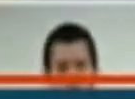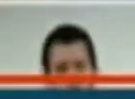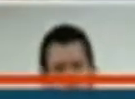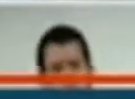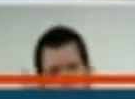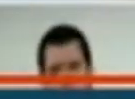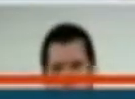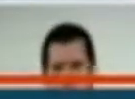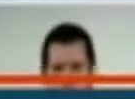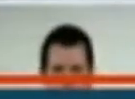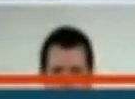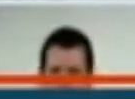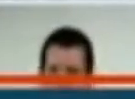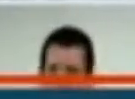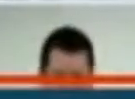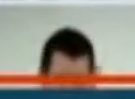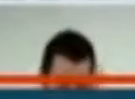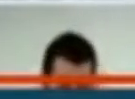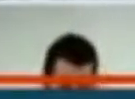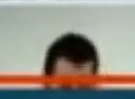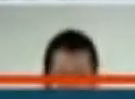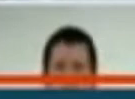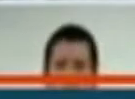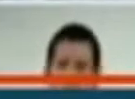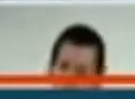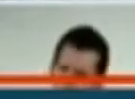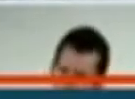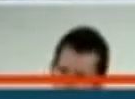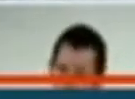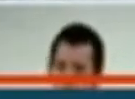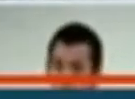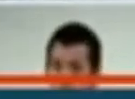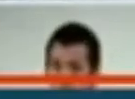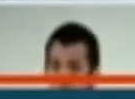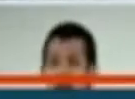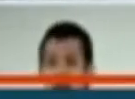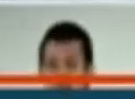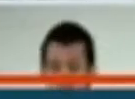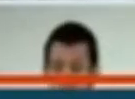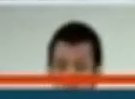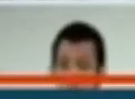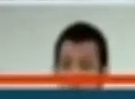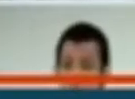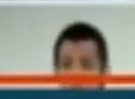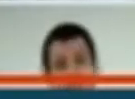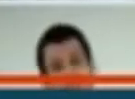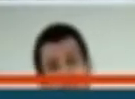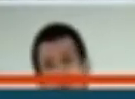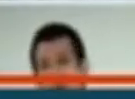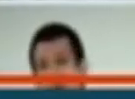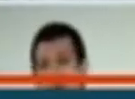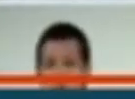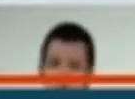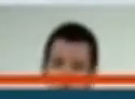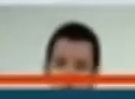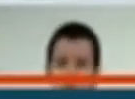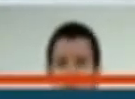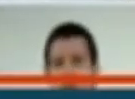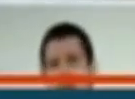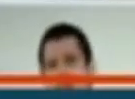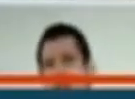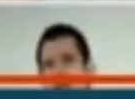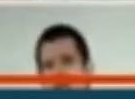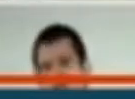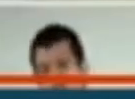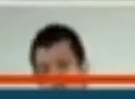be mistakes in the providing the best care for the population, and called for solidarity from all social sectors in the country.